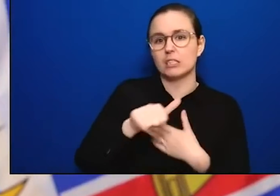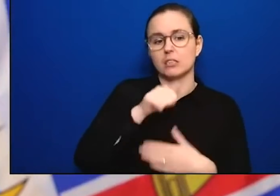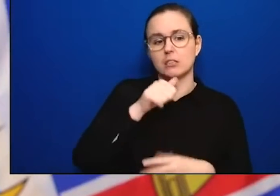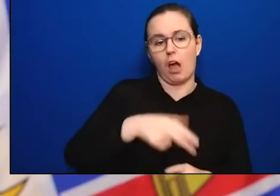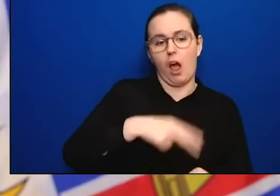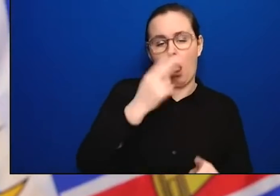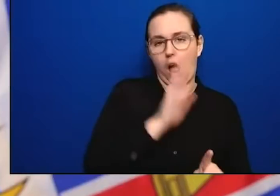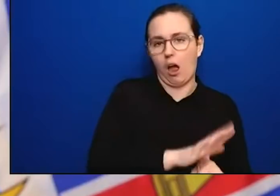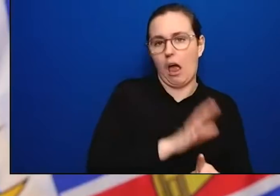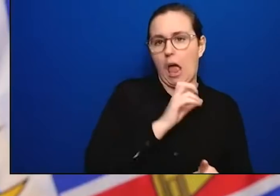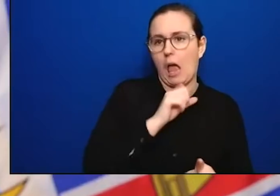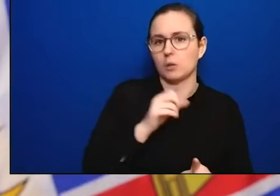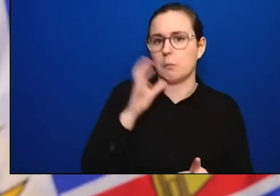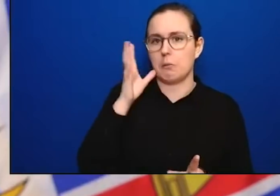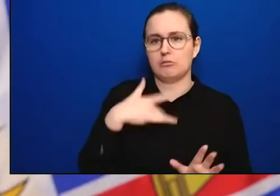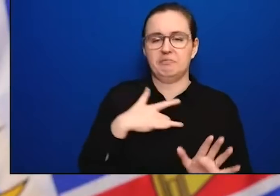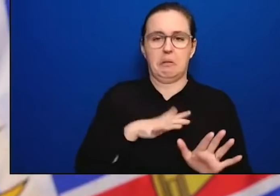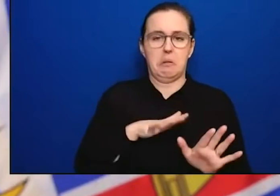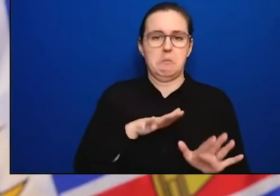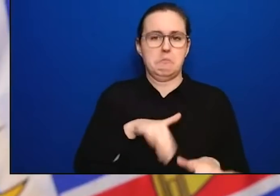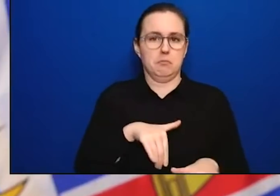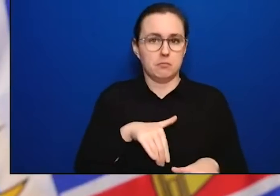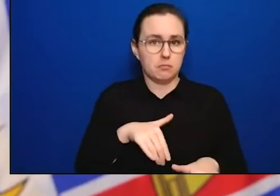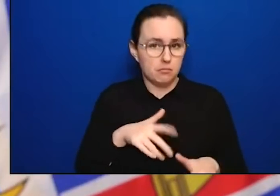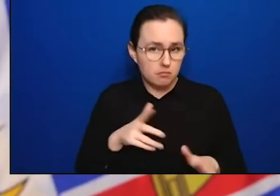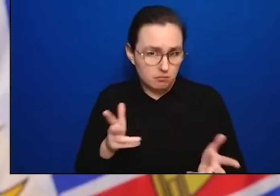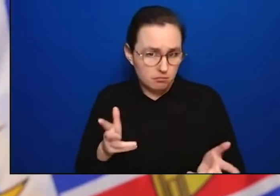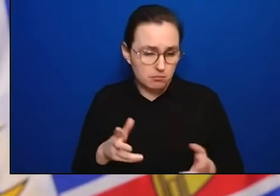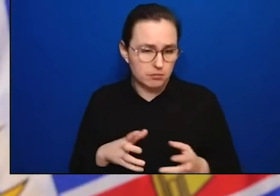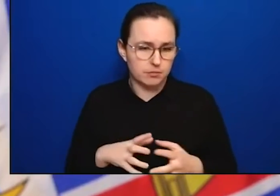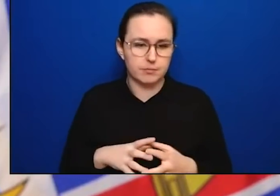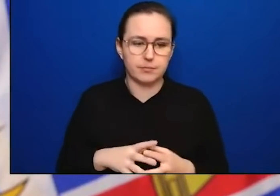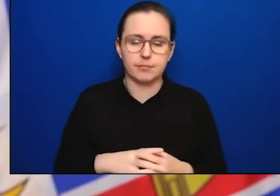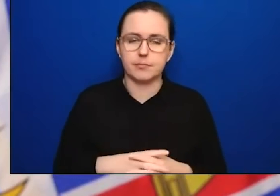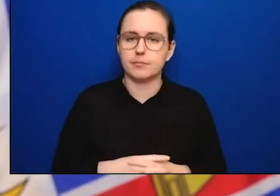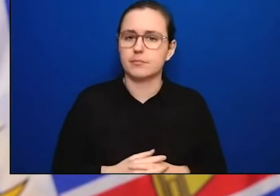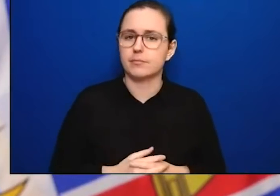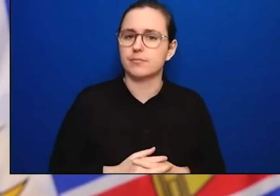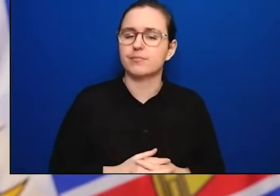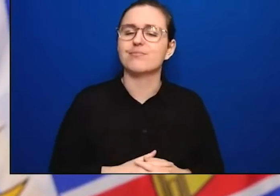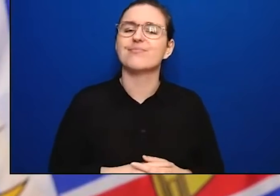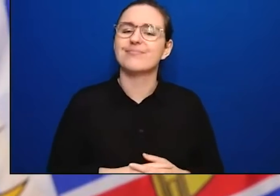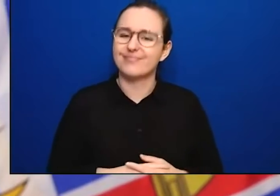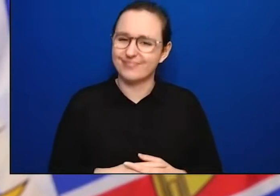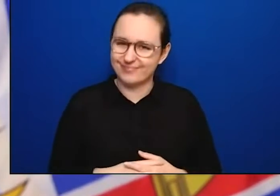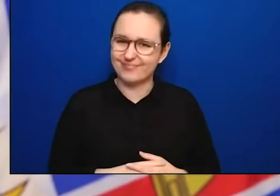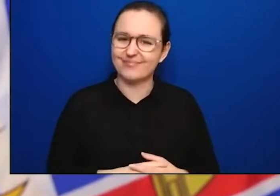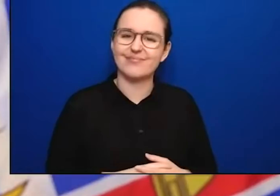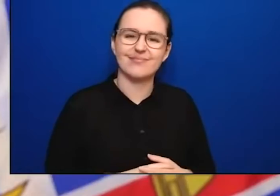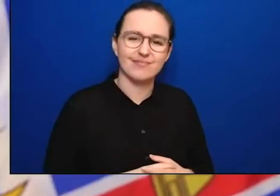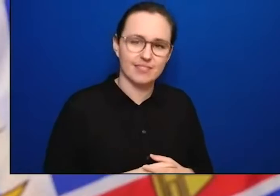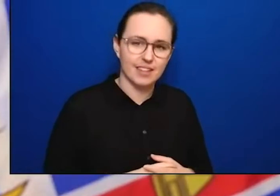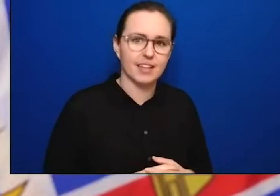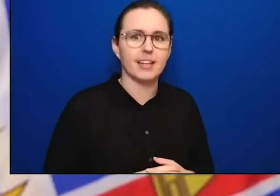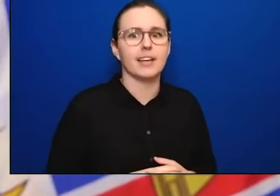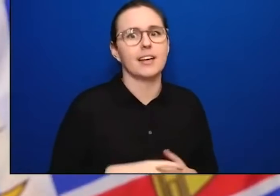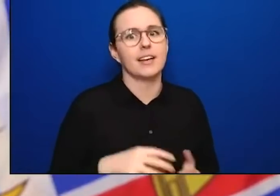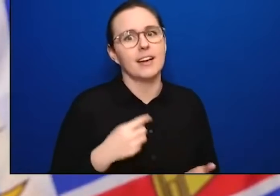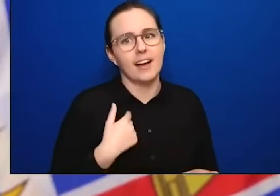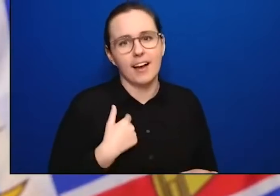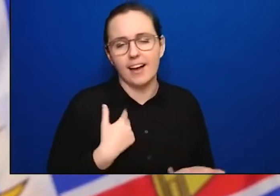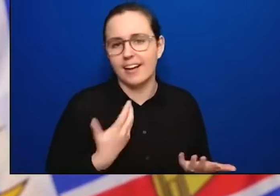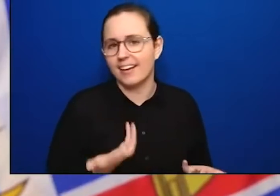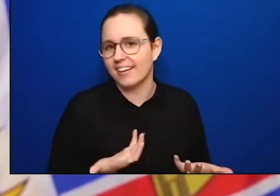lag behind because, as you say, the risk isn't necessarily as high as it is for other age groups? There's a couple